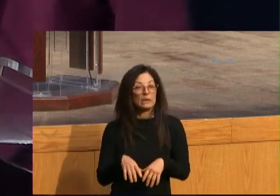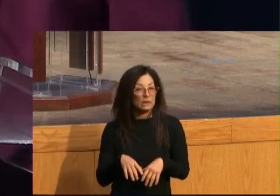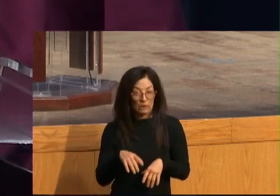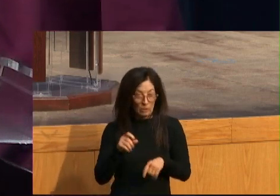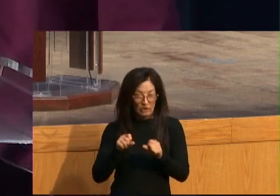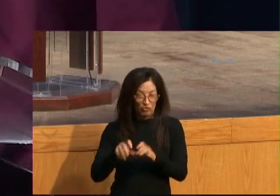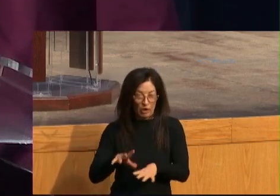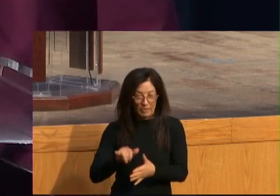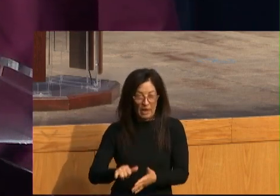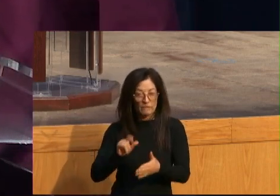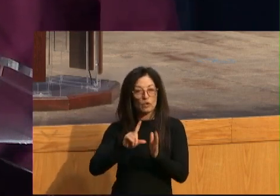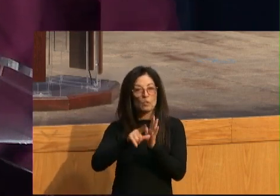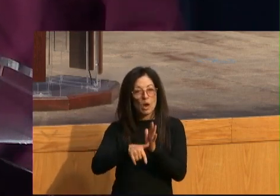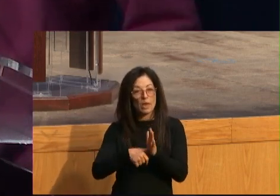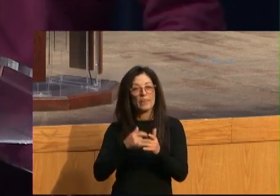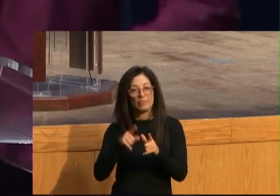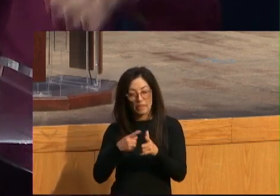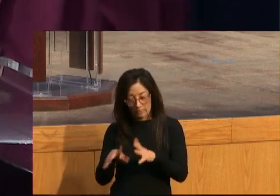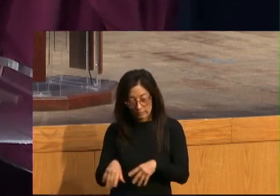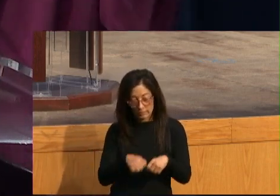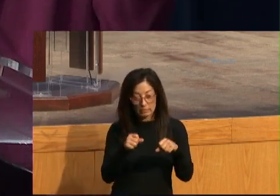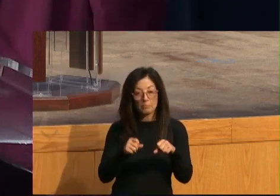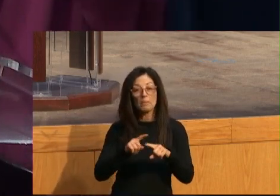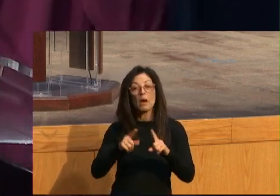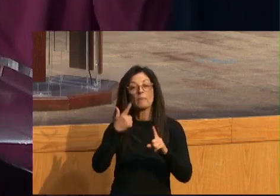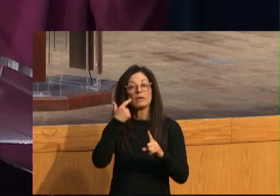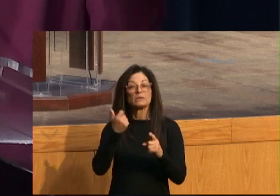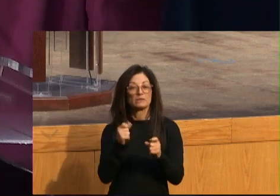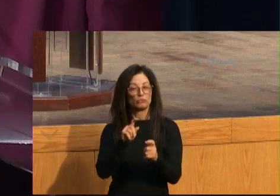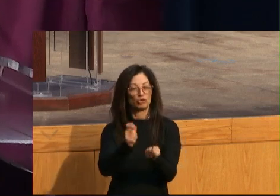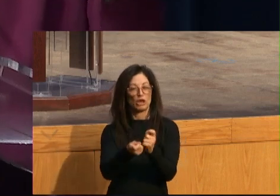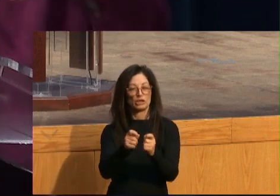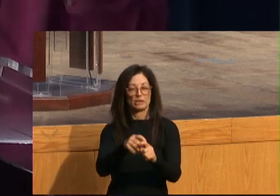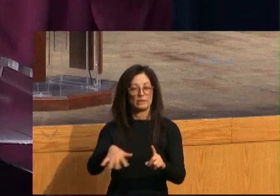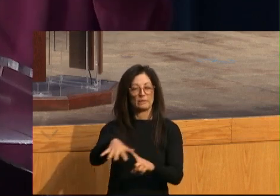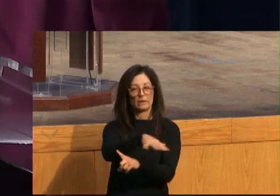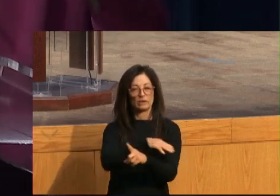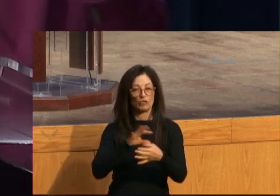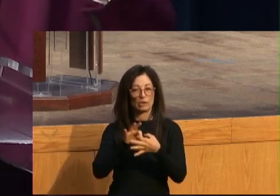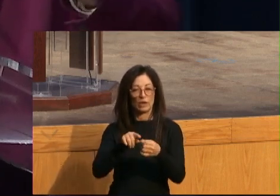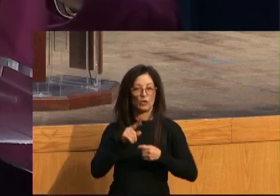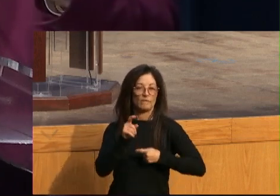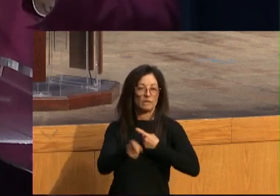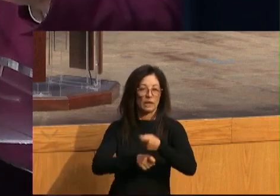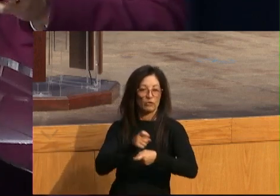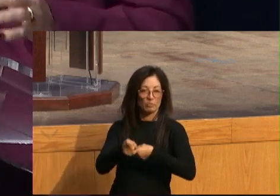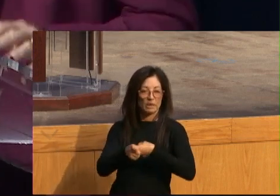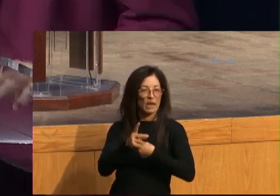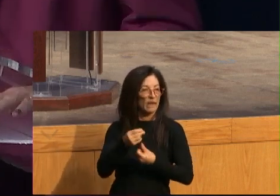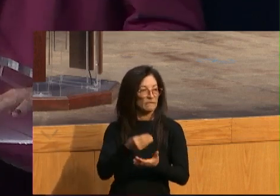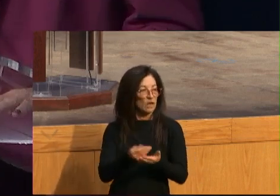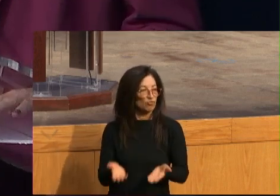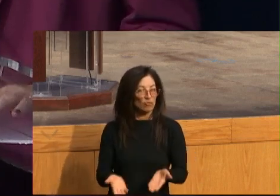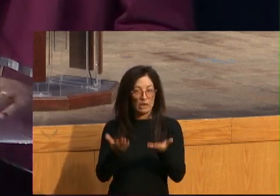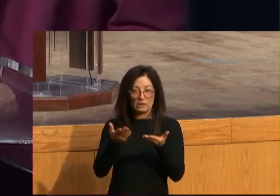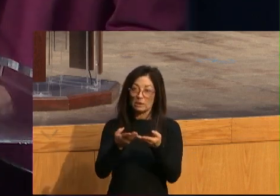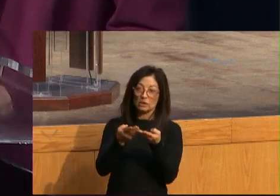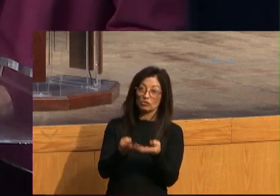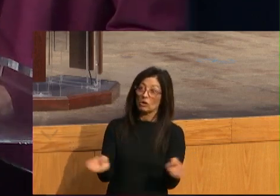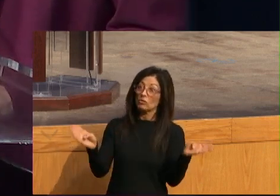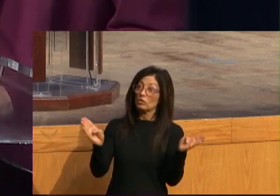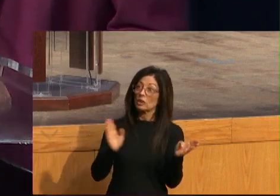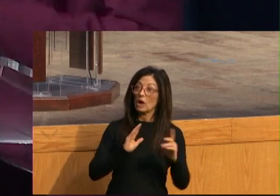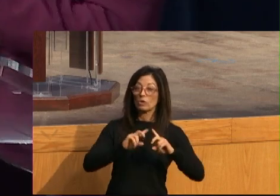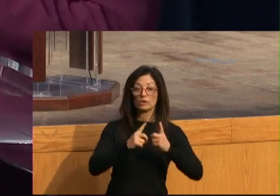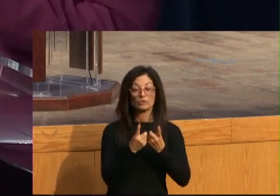regrouped. And because of some changes in the environment of philanthropy and fundraising in general, our